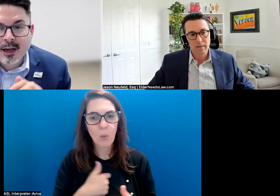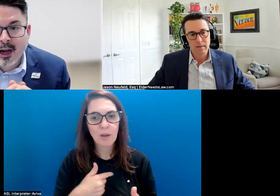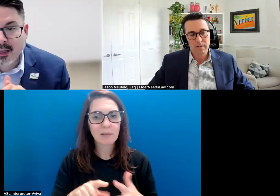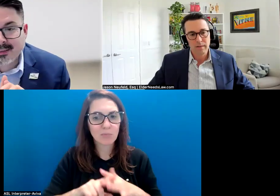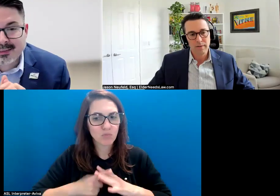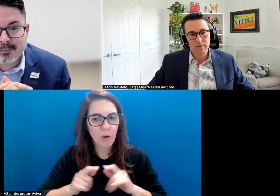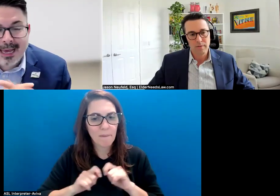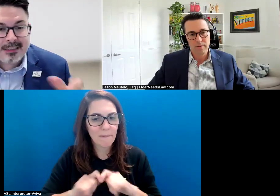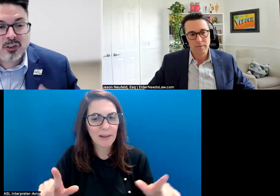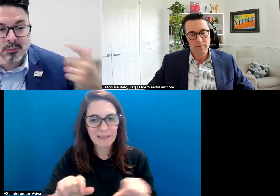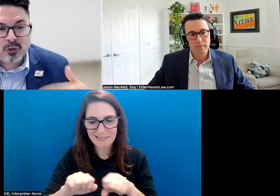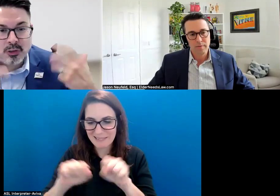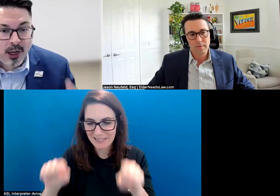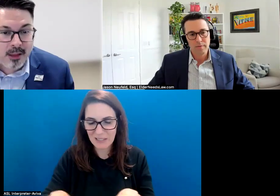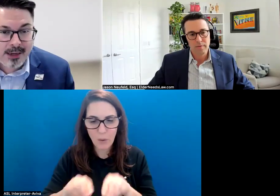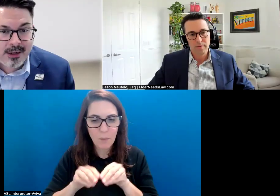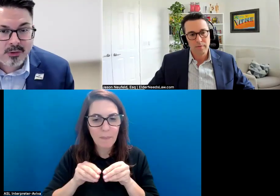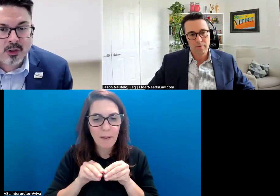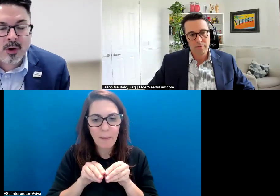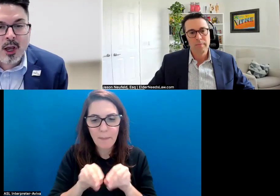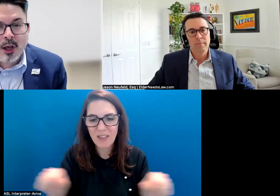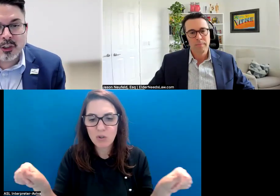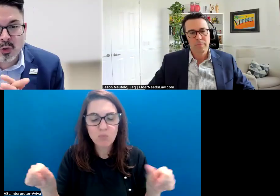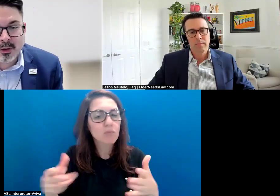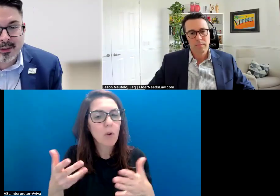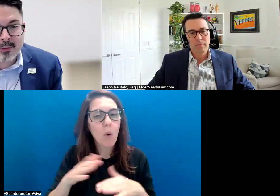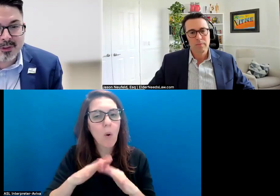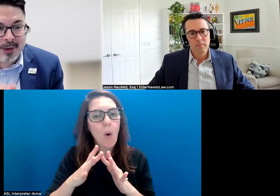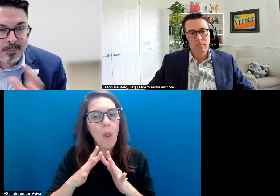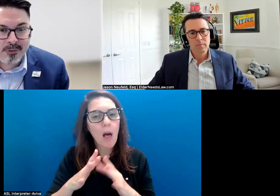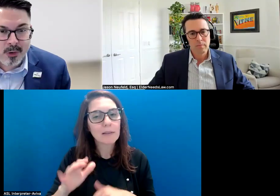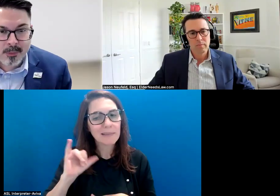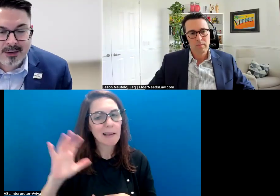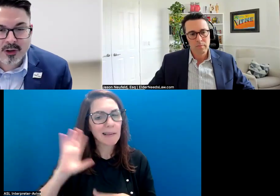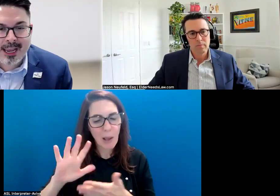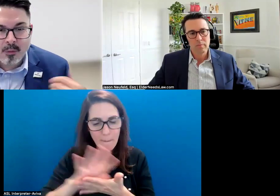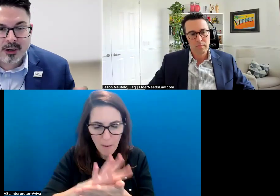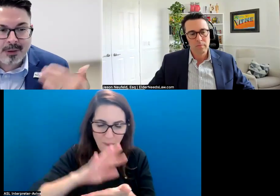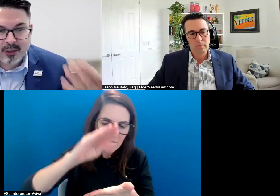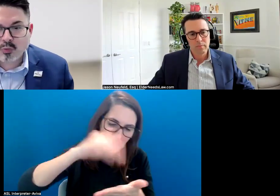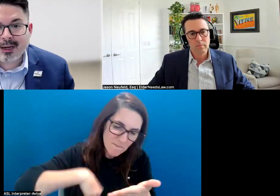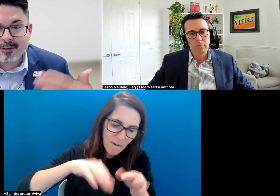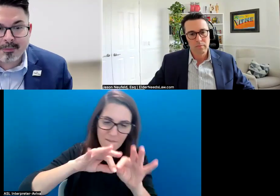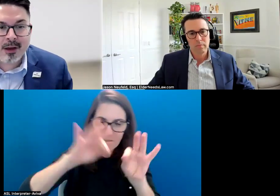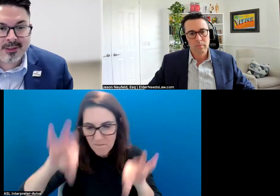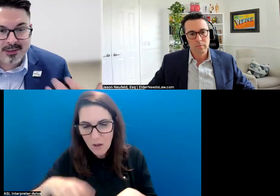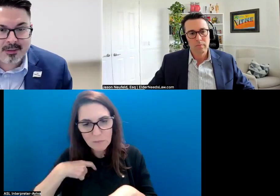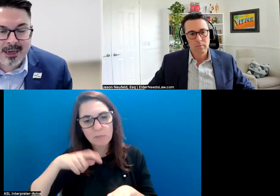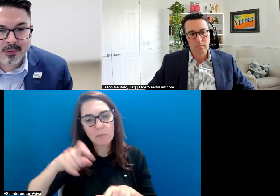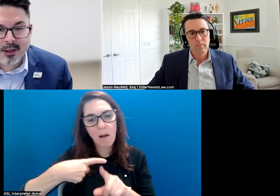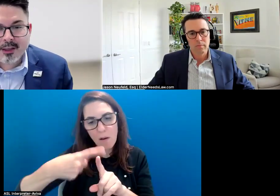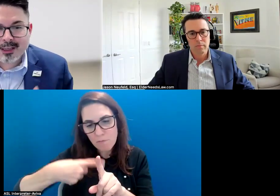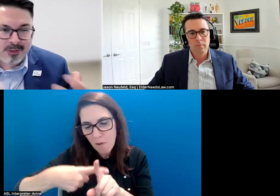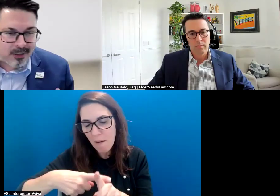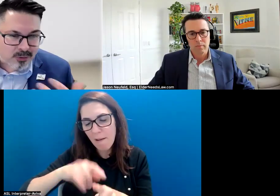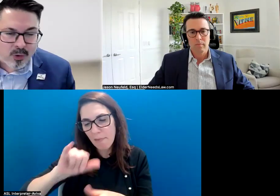a systematic distribution online now. So historically, that was a paper form that if you're, hey, I wanted to pay this rent every month, it's this